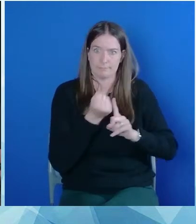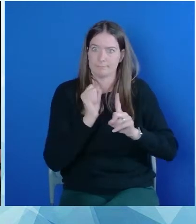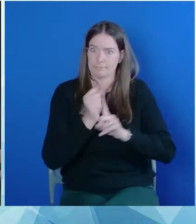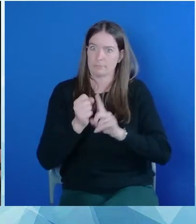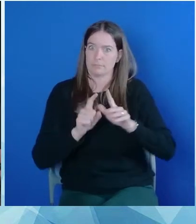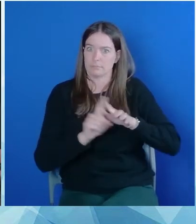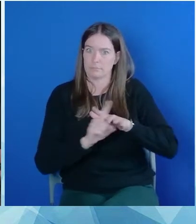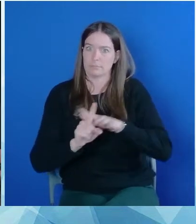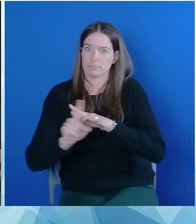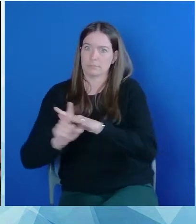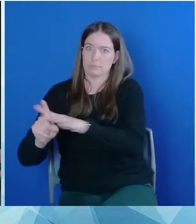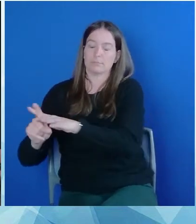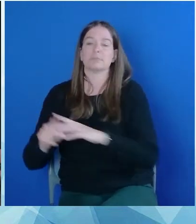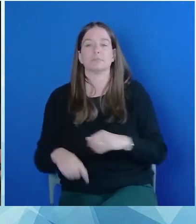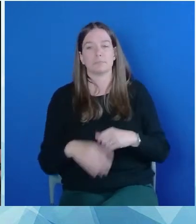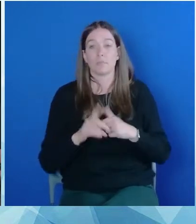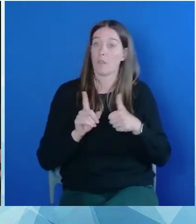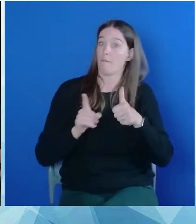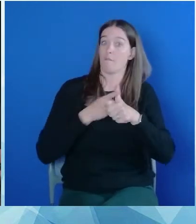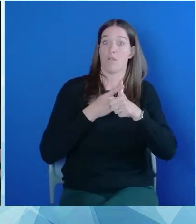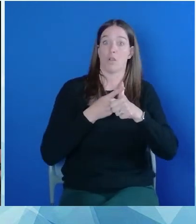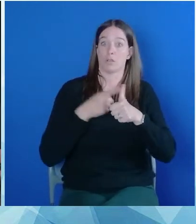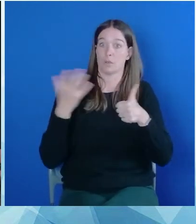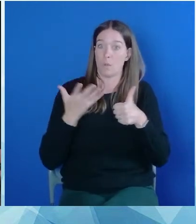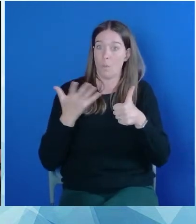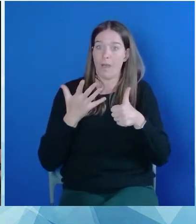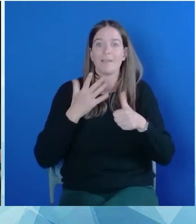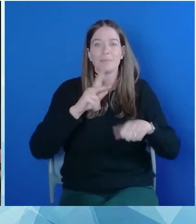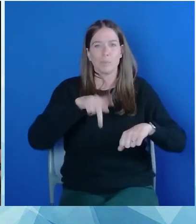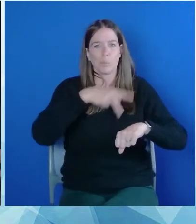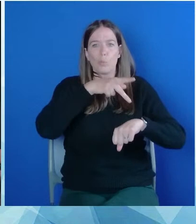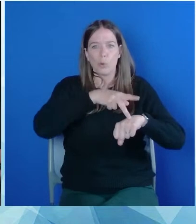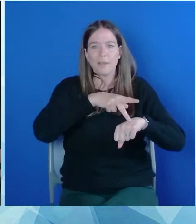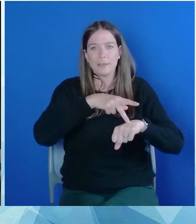starting with the principal of PTSD resigning,